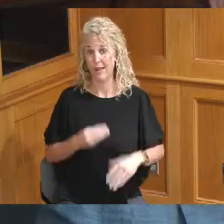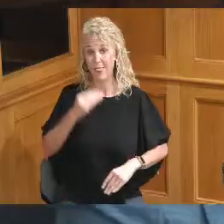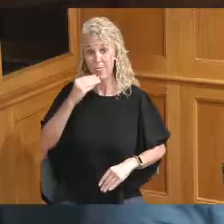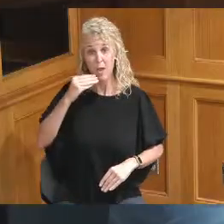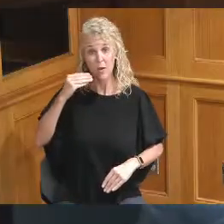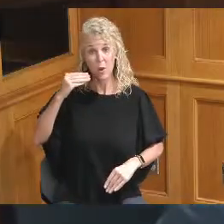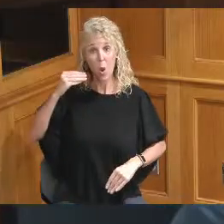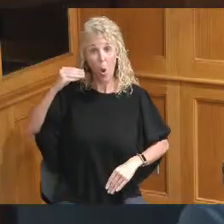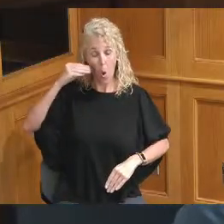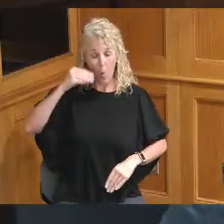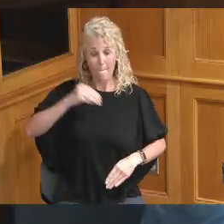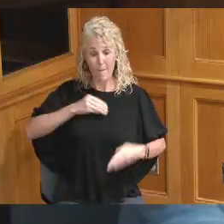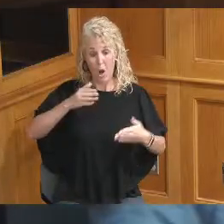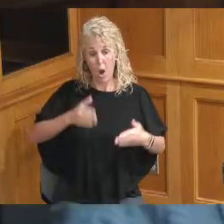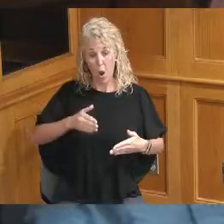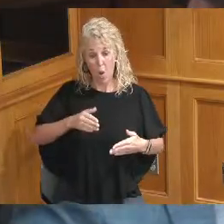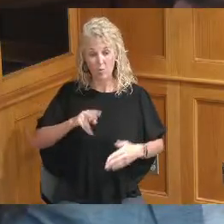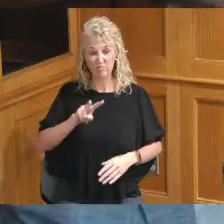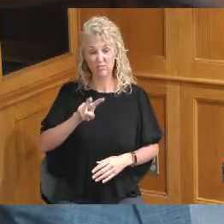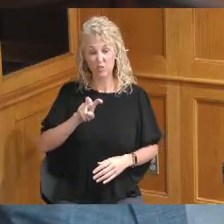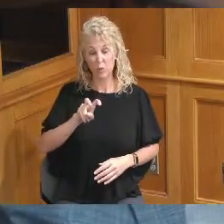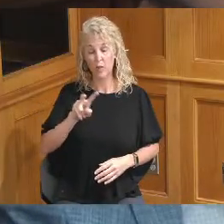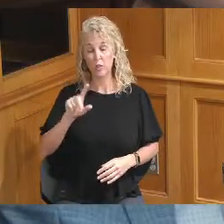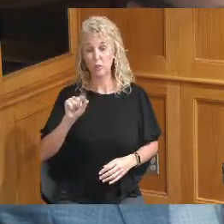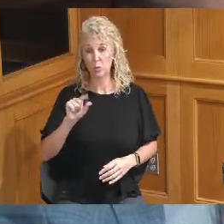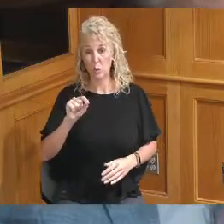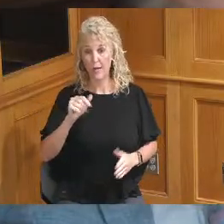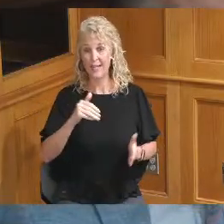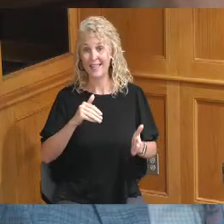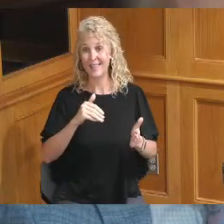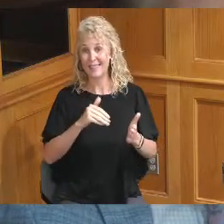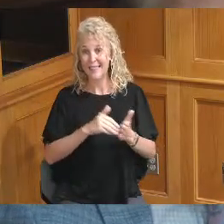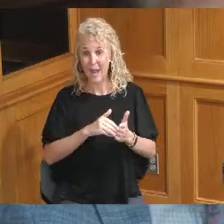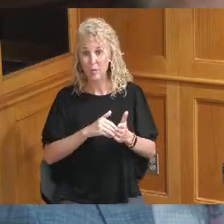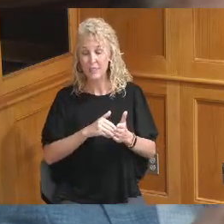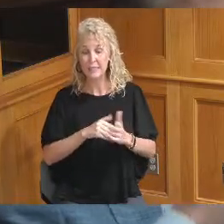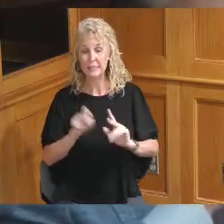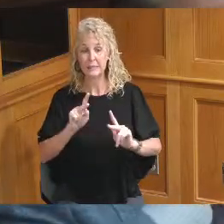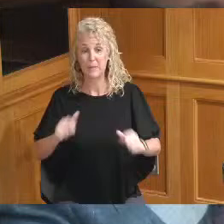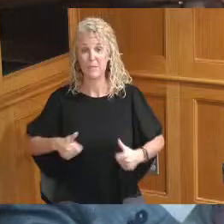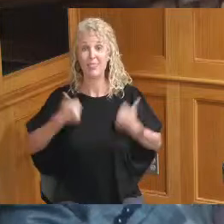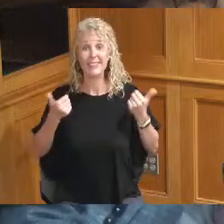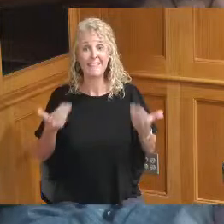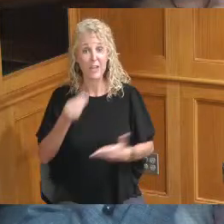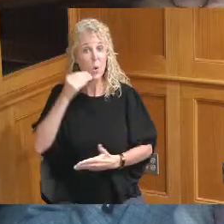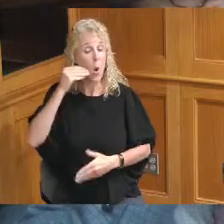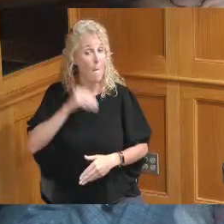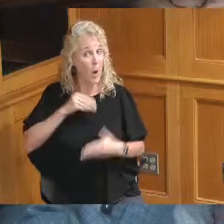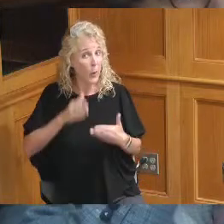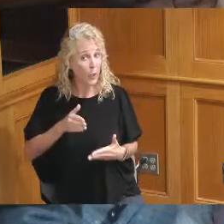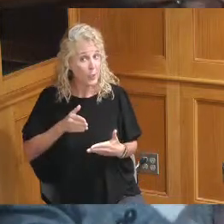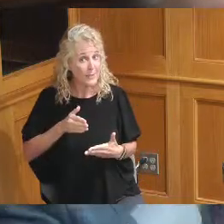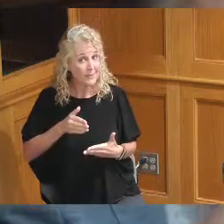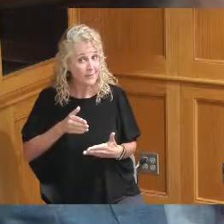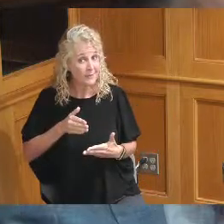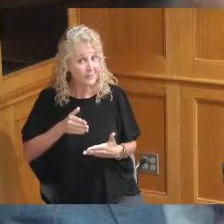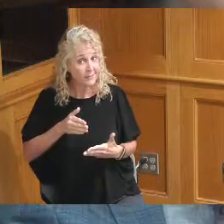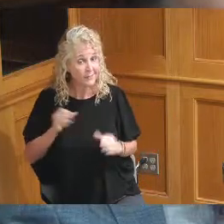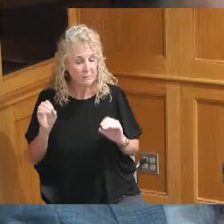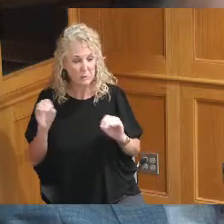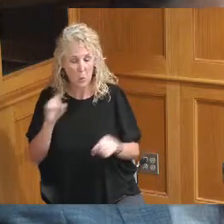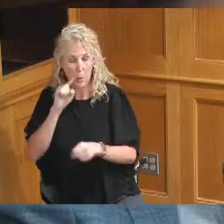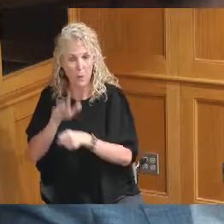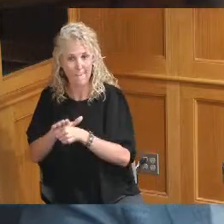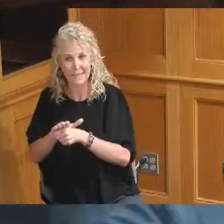homeowners. They're about 220,000 to 230,000 homeowners, and they have no